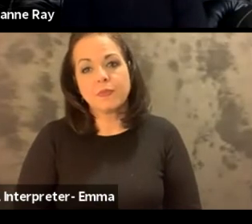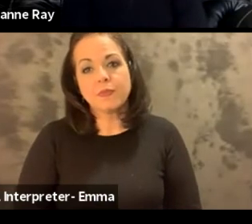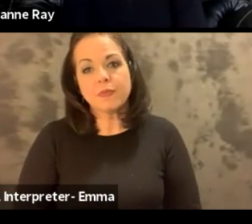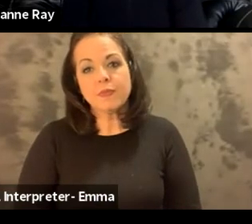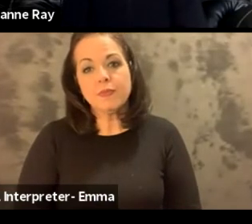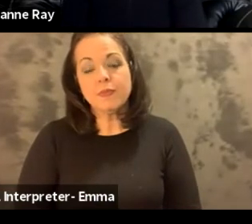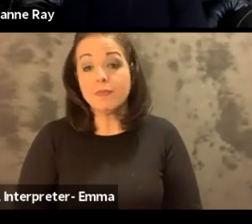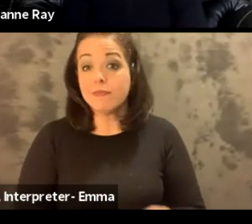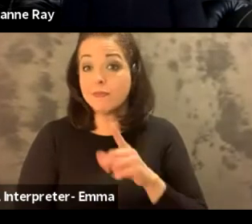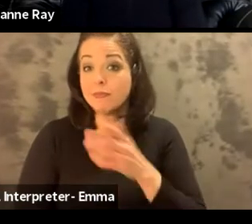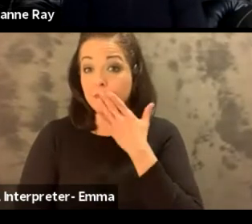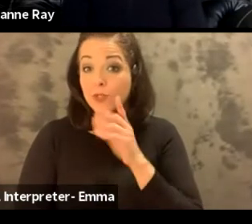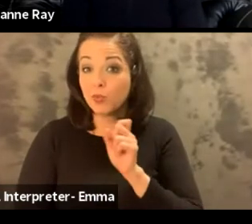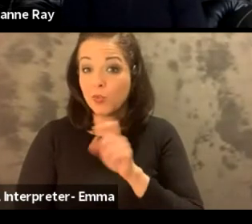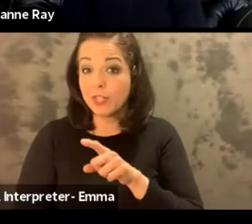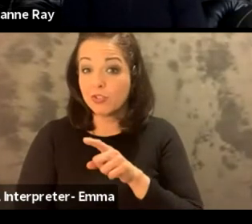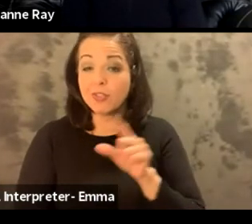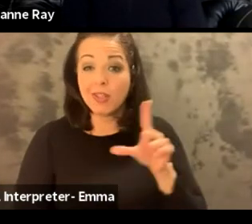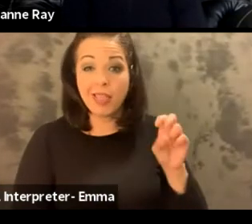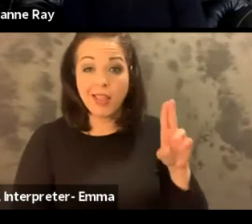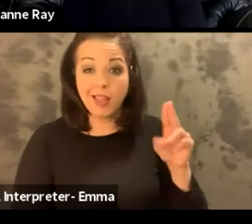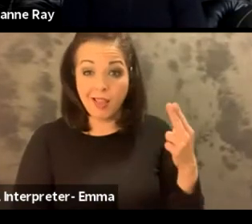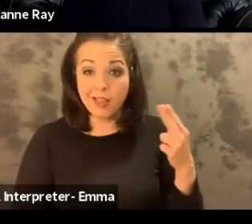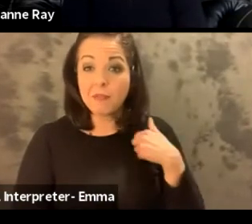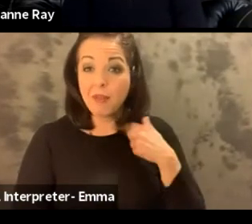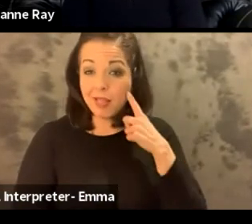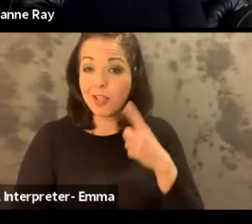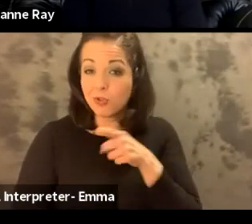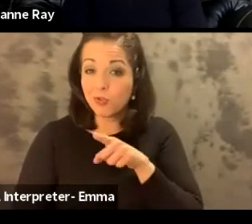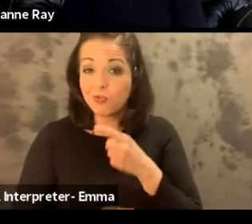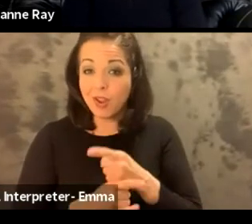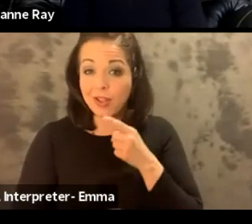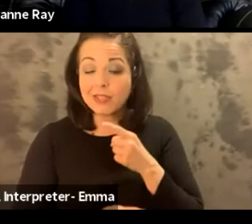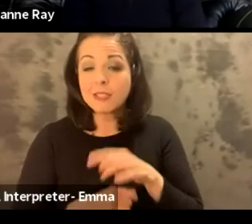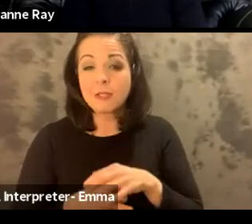That's such a good question, Leah. And I think you're right. I think